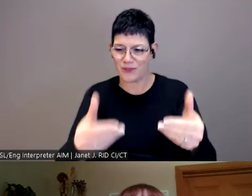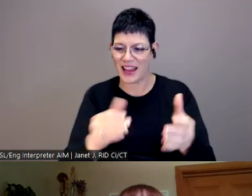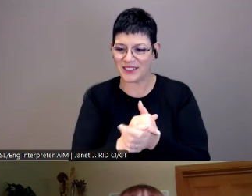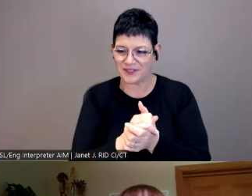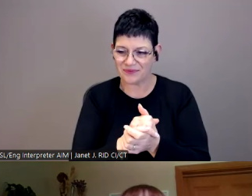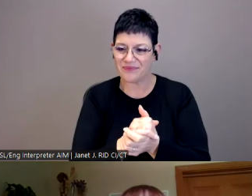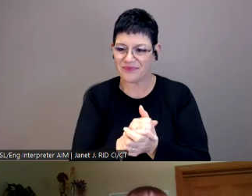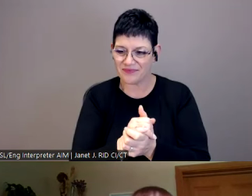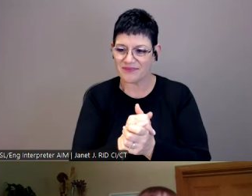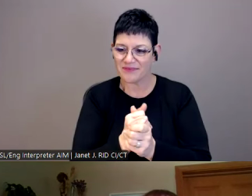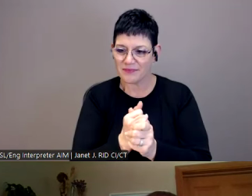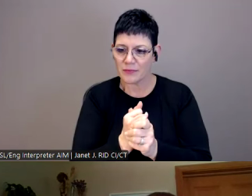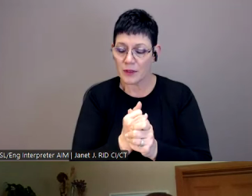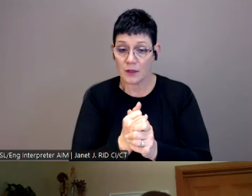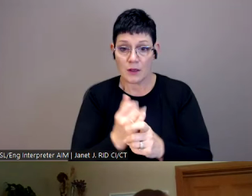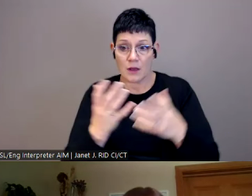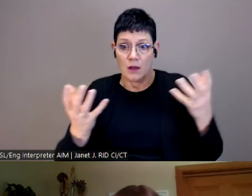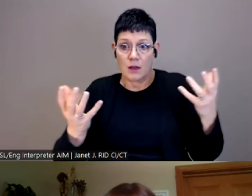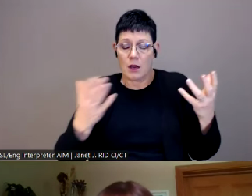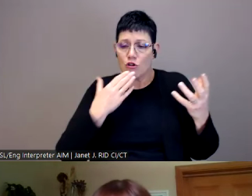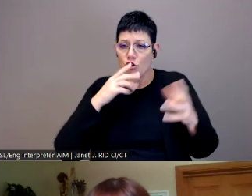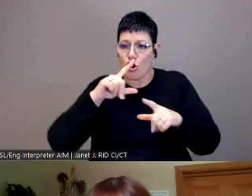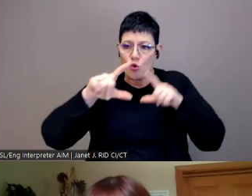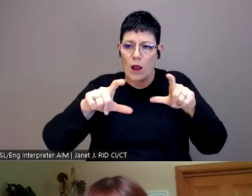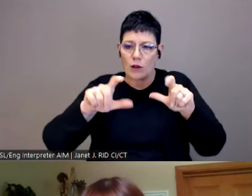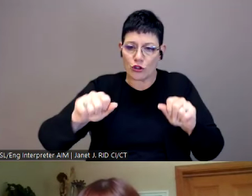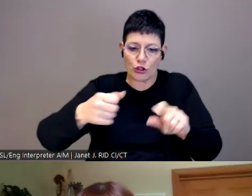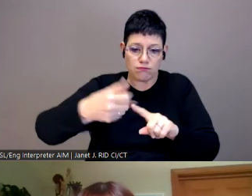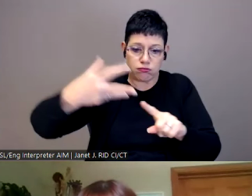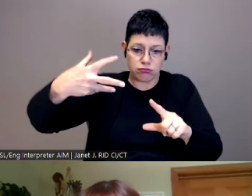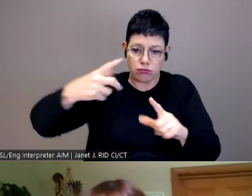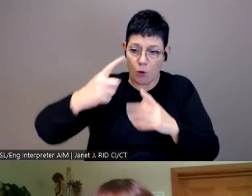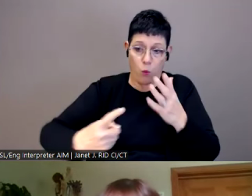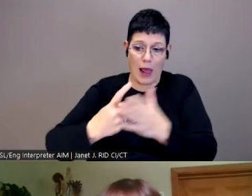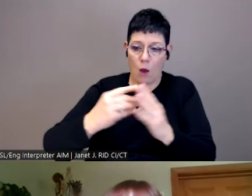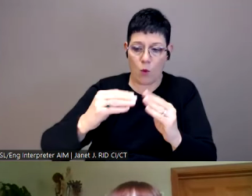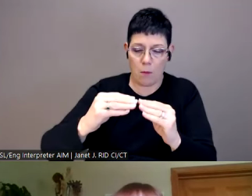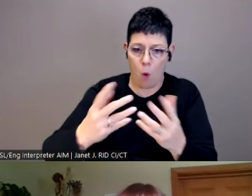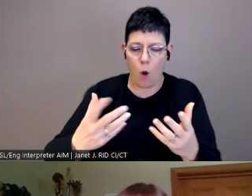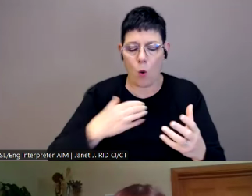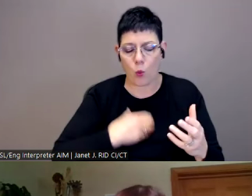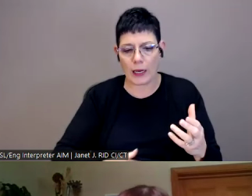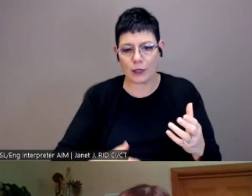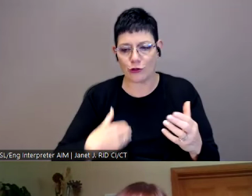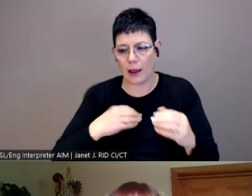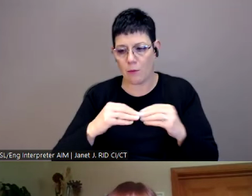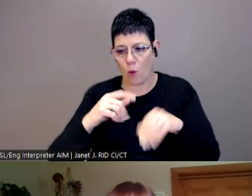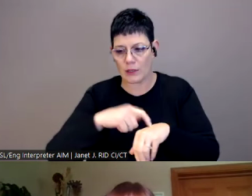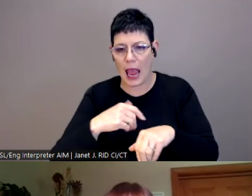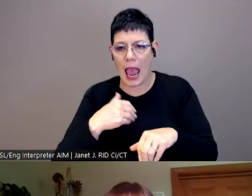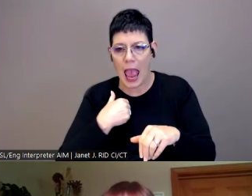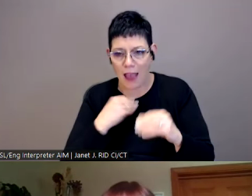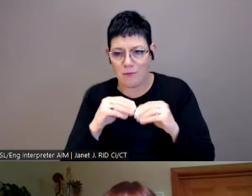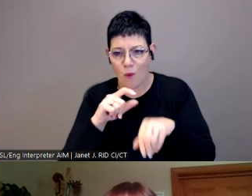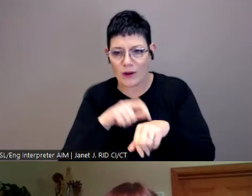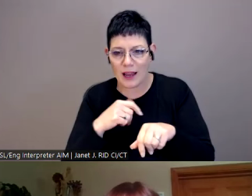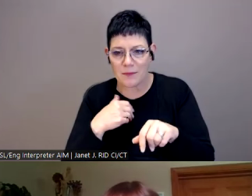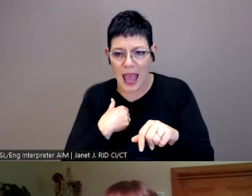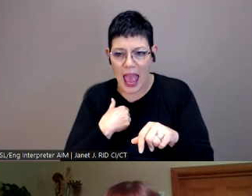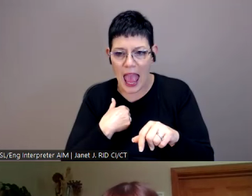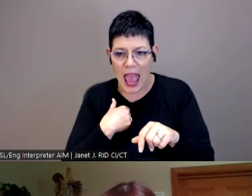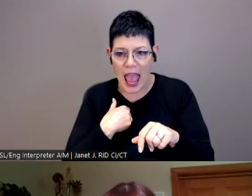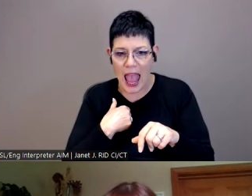I was just thinking, oh my gosh, these are such great questions. We could talk probably for an hour on each of these questions. I wish we had more time. We do have more time. We have